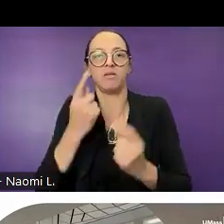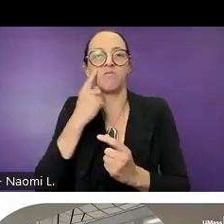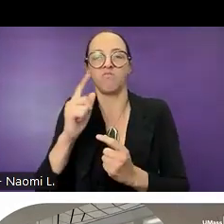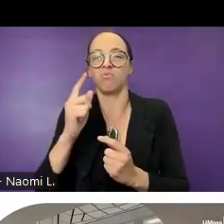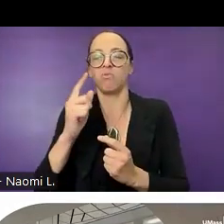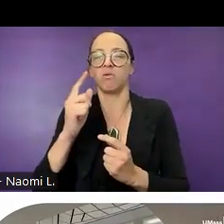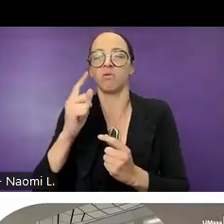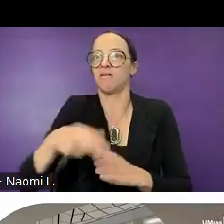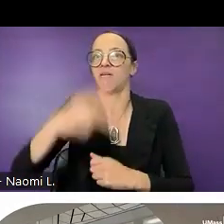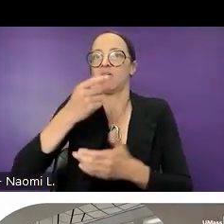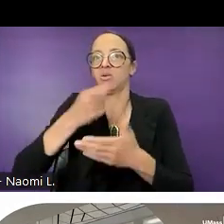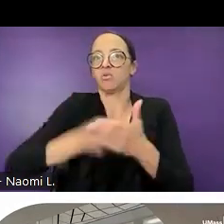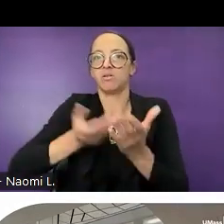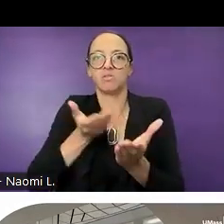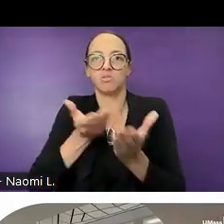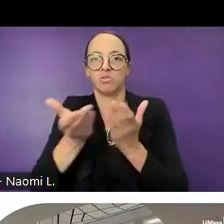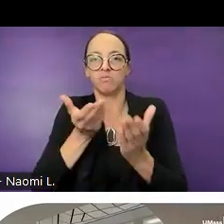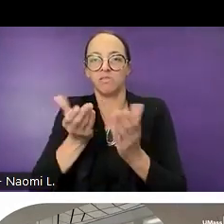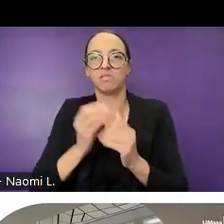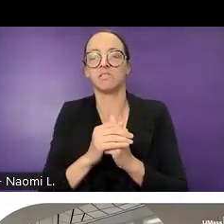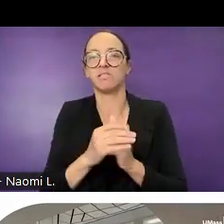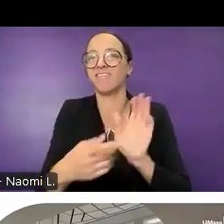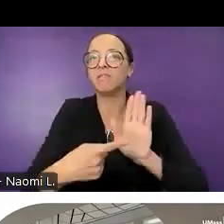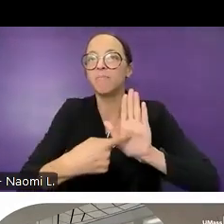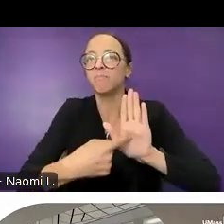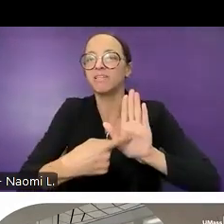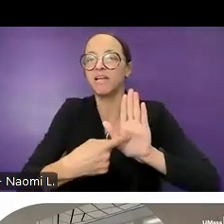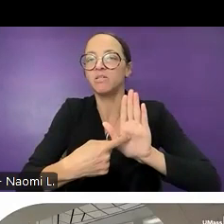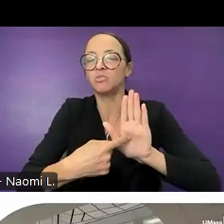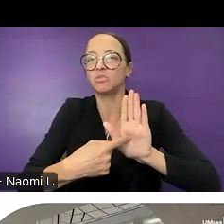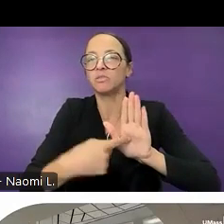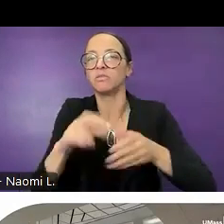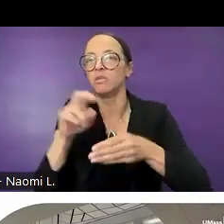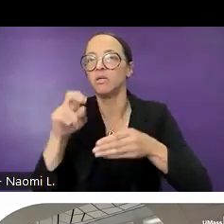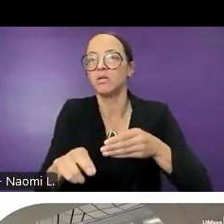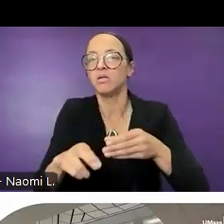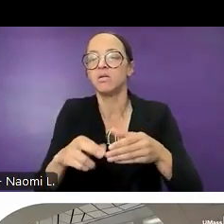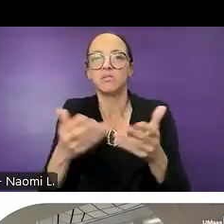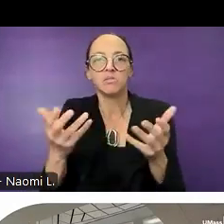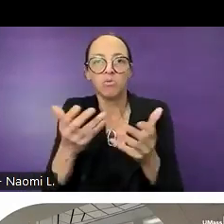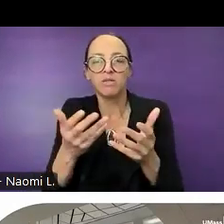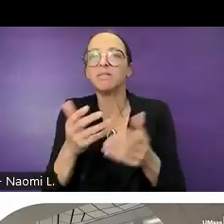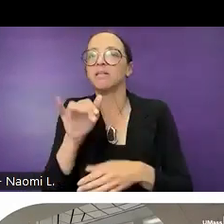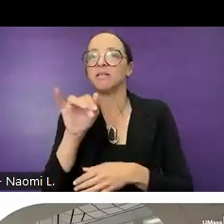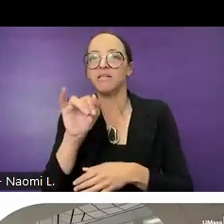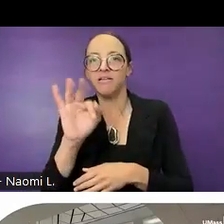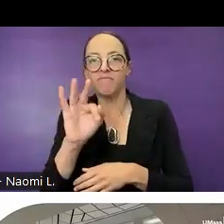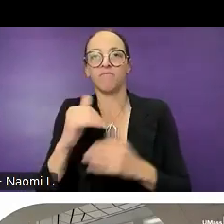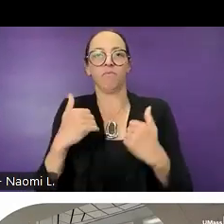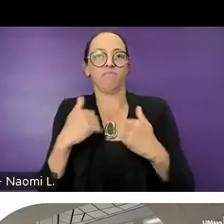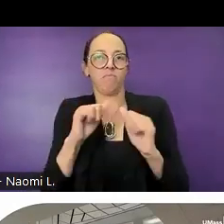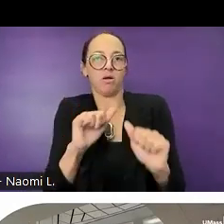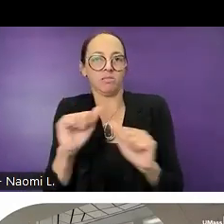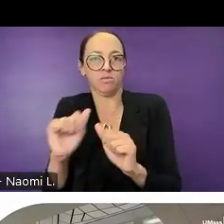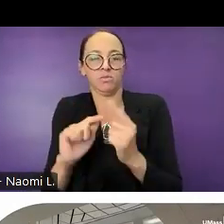that there's at least a possibility that if we could better support such needs, we may also be able